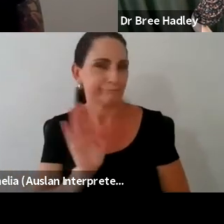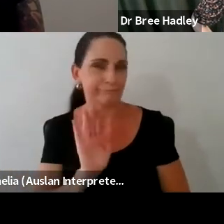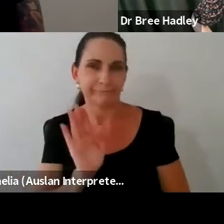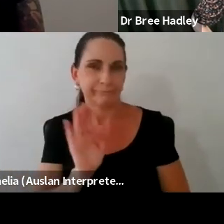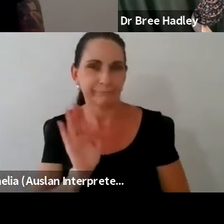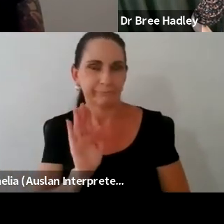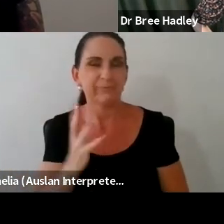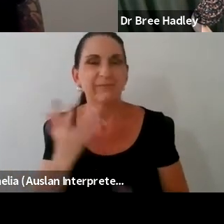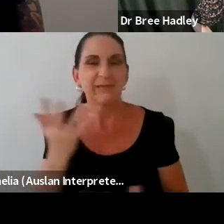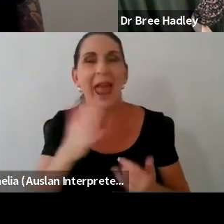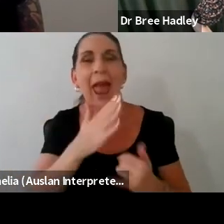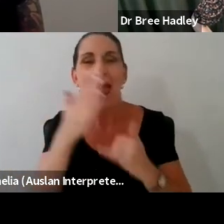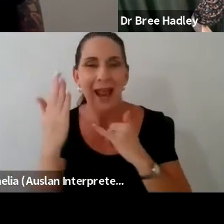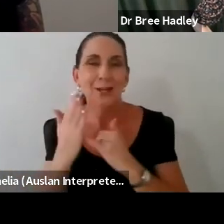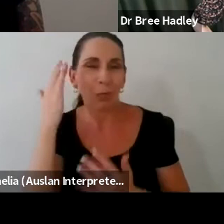thought.